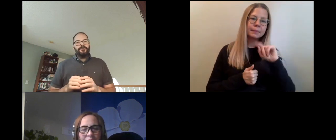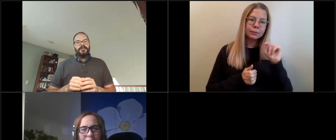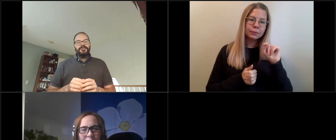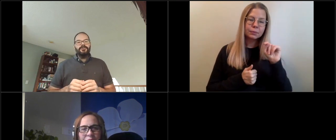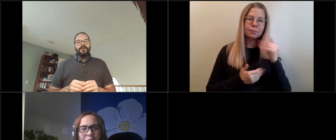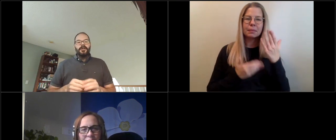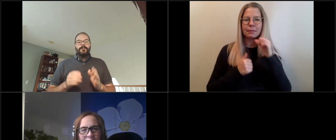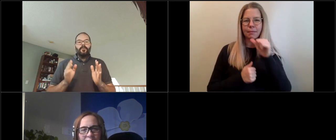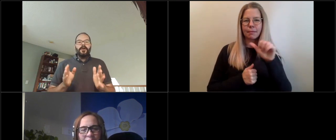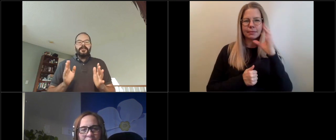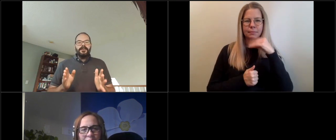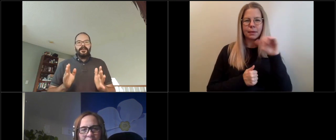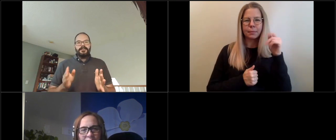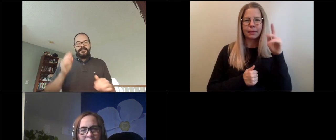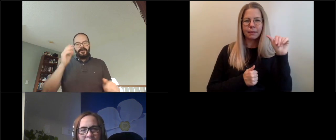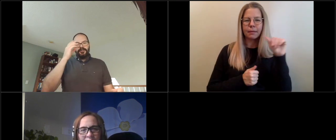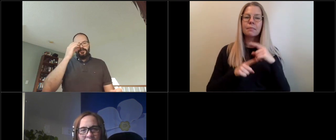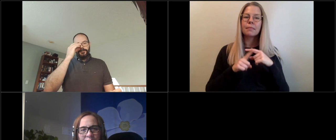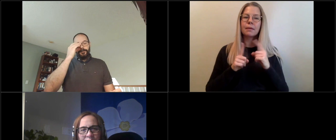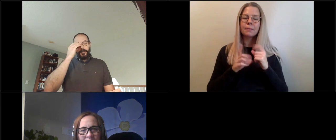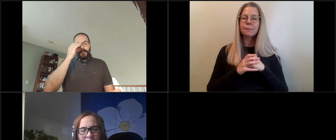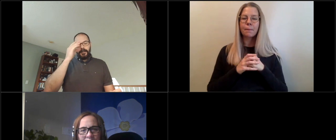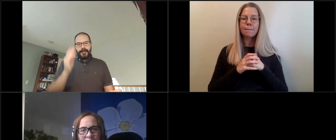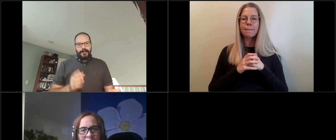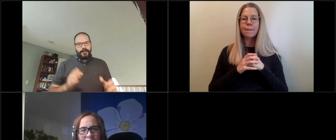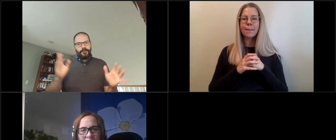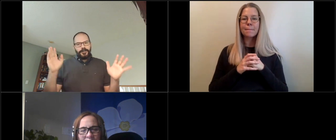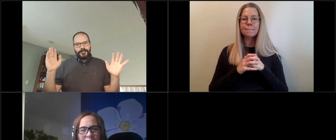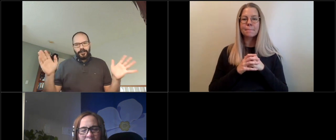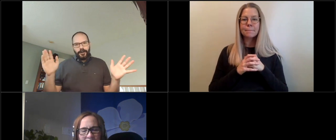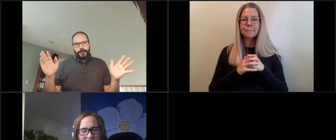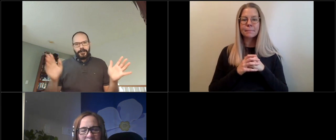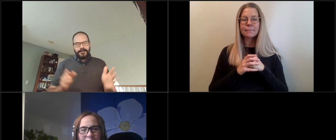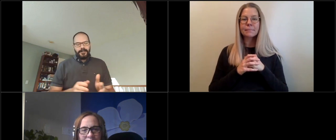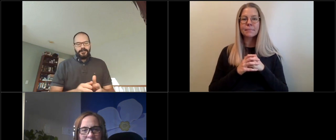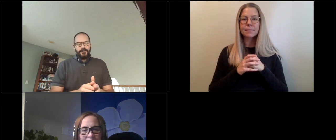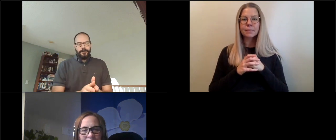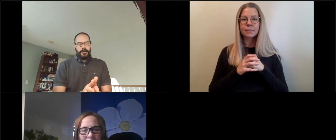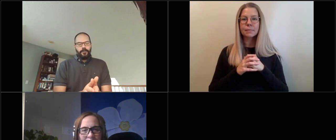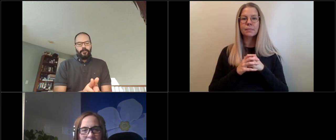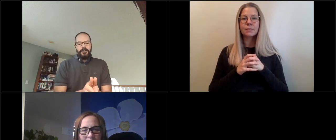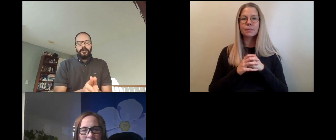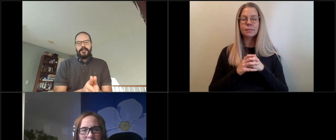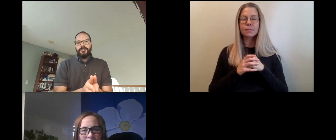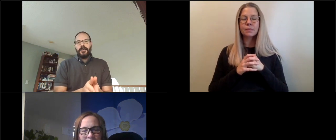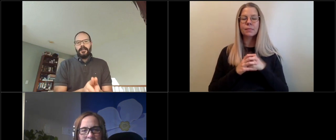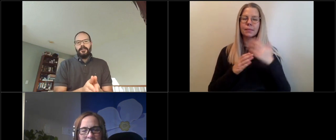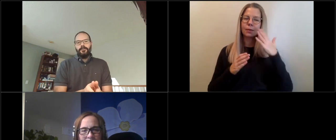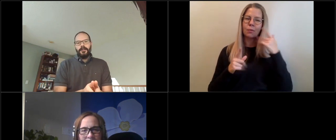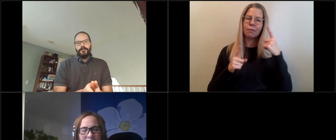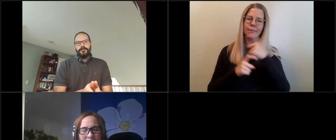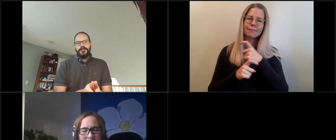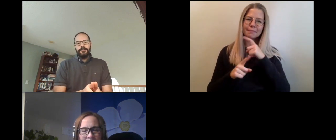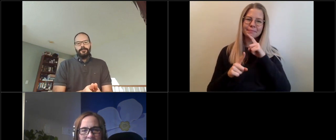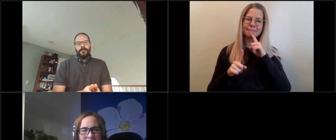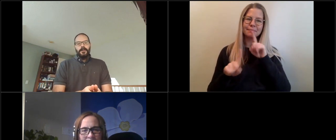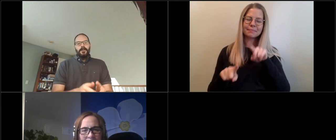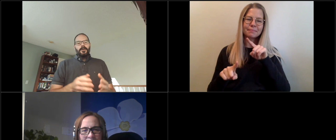different issue. But one thing I can tell you, again, I know this is a complex answer, but when we look at circadian